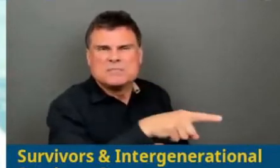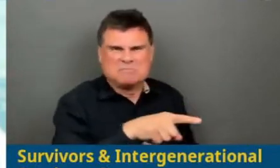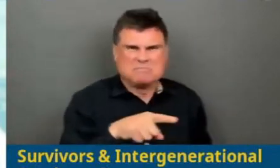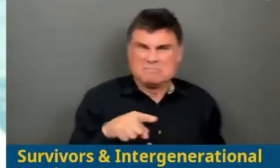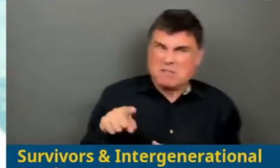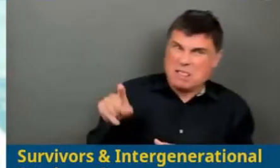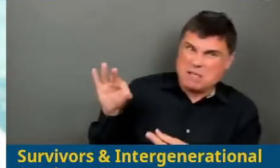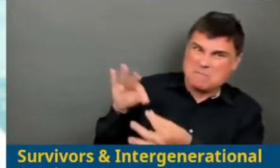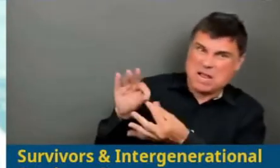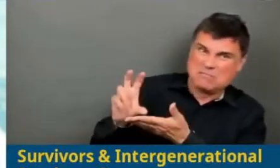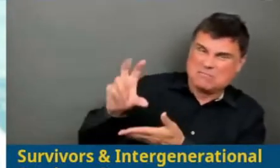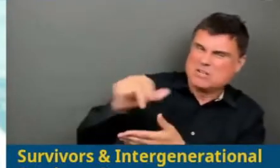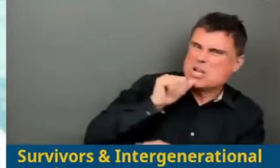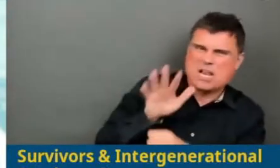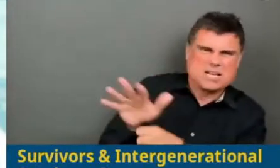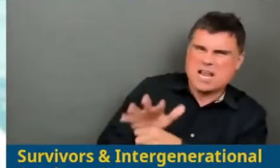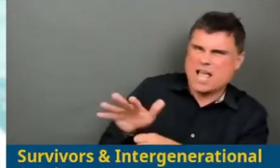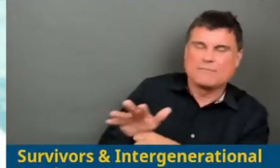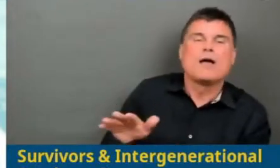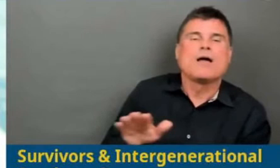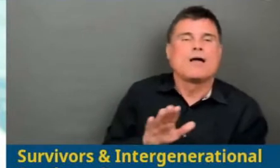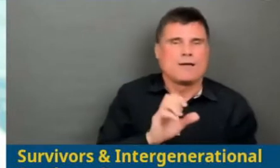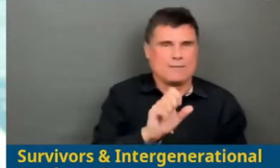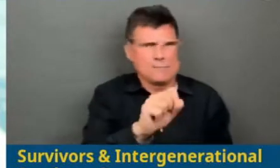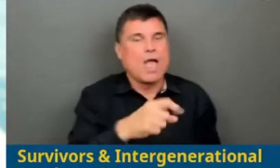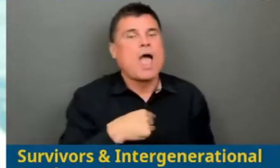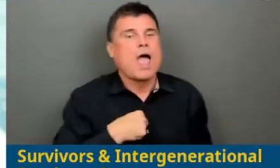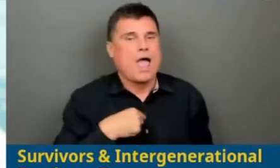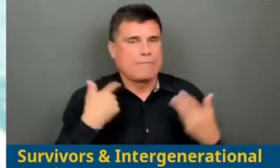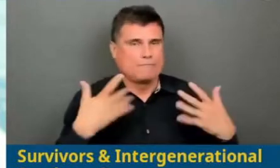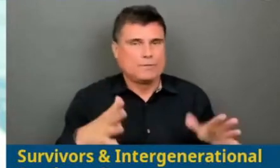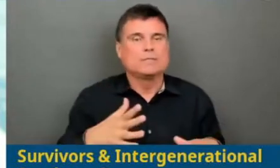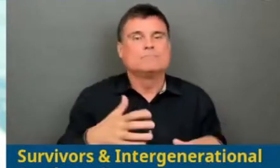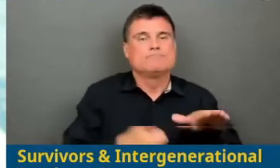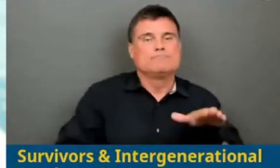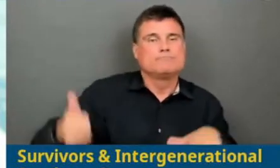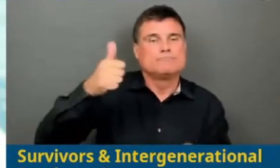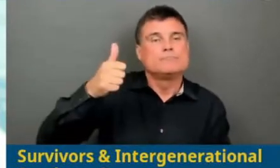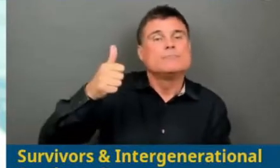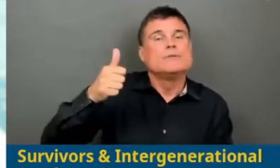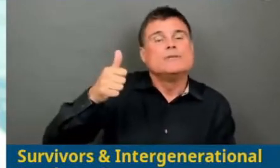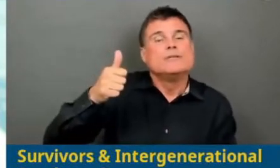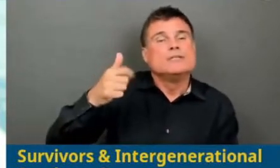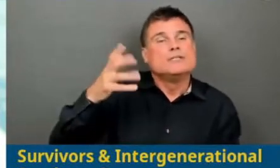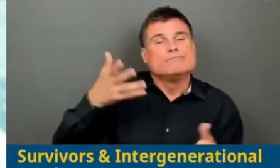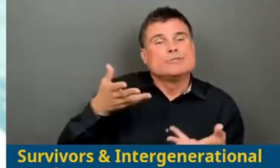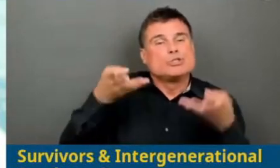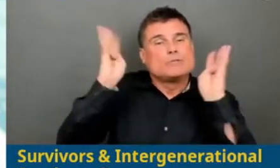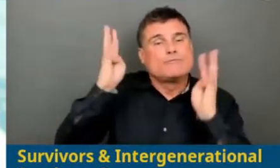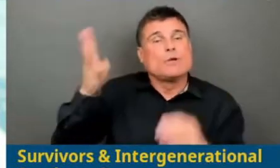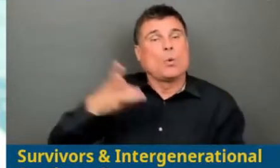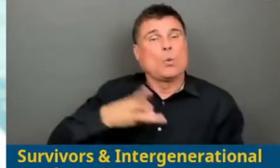with Chief Sellers of Williams Lake, Cook P. Sellers, as well today on that very subject. Look,